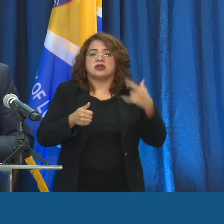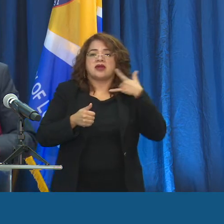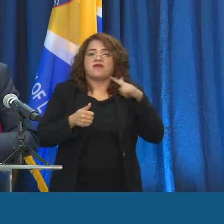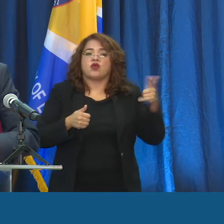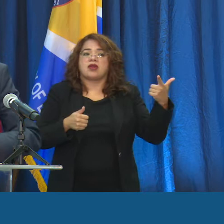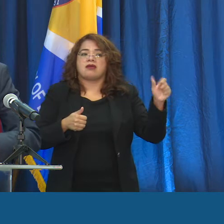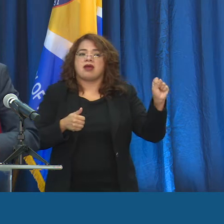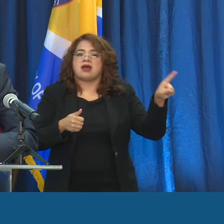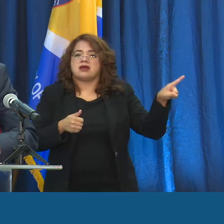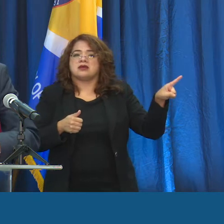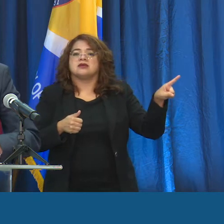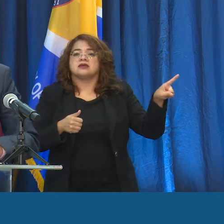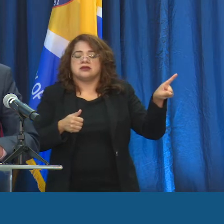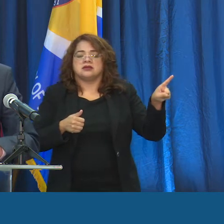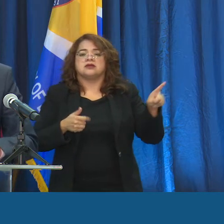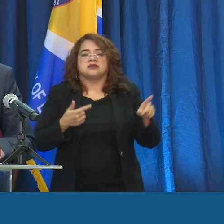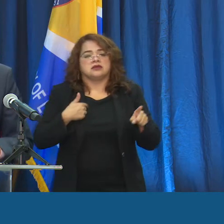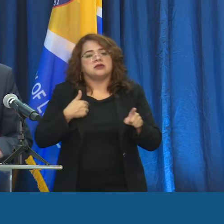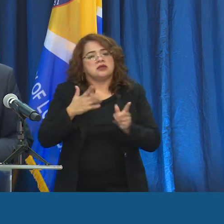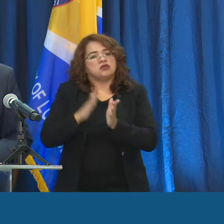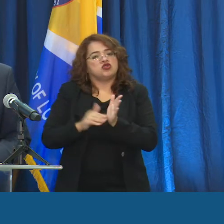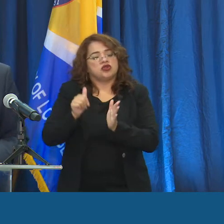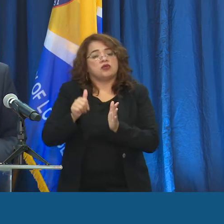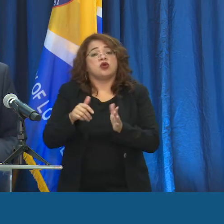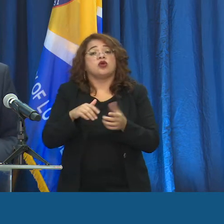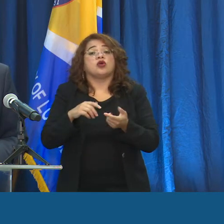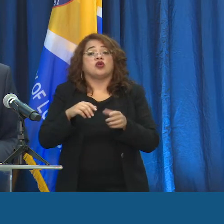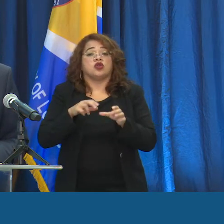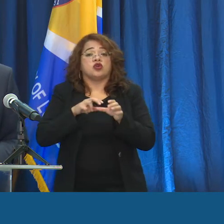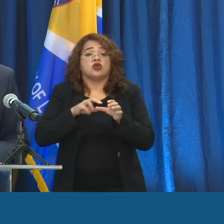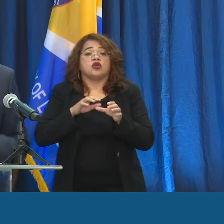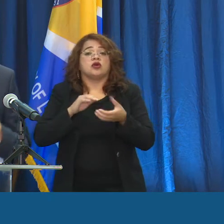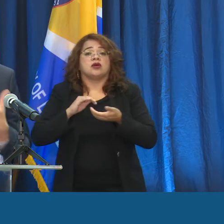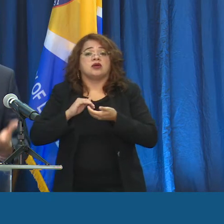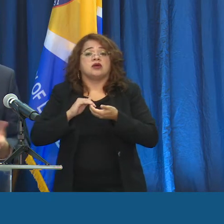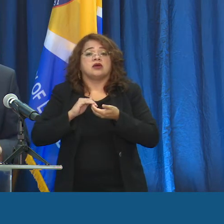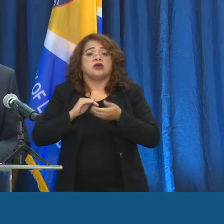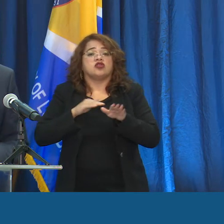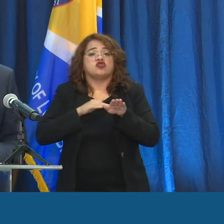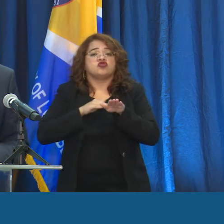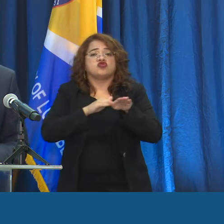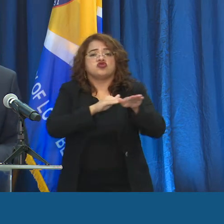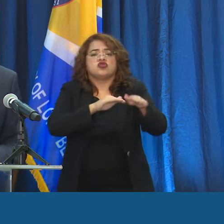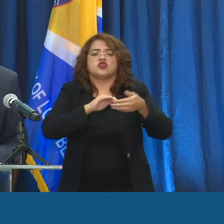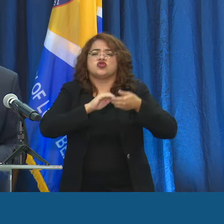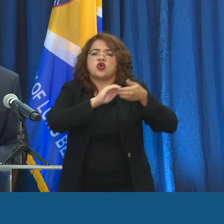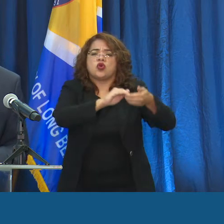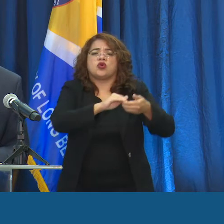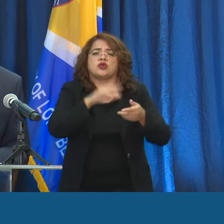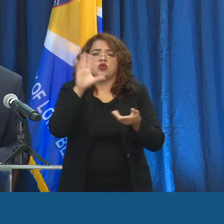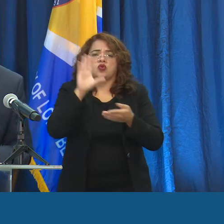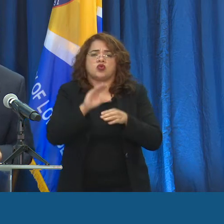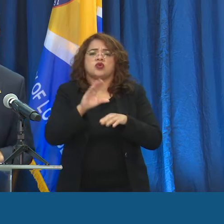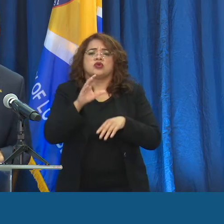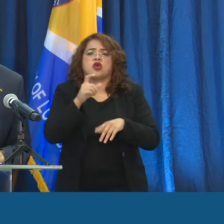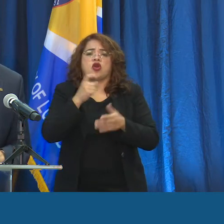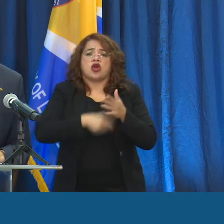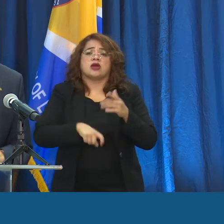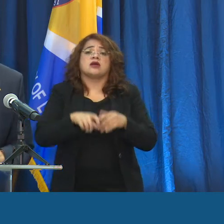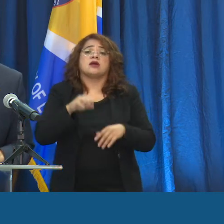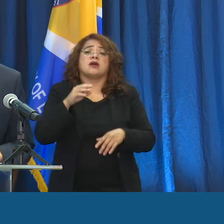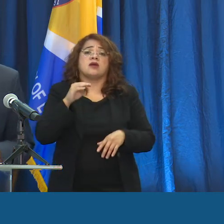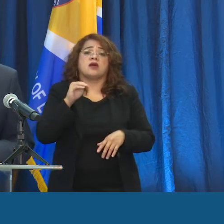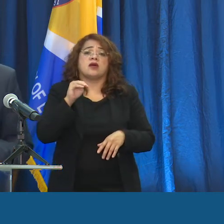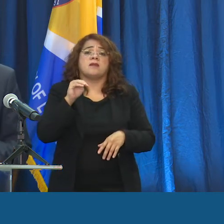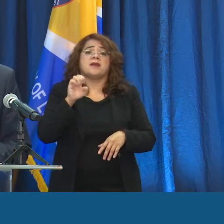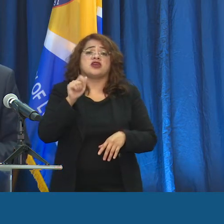some increases in towing to recoup costs, and then the Measure B money, the new tax on hotels that voters approved, would be available for arts and